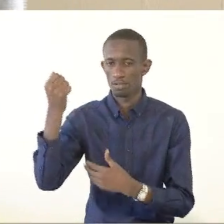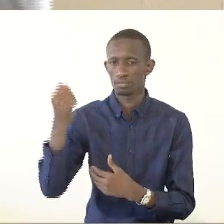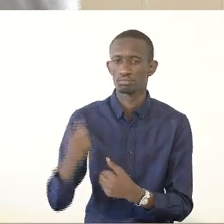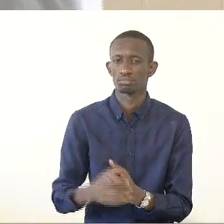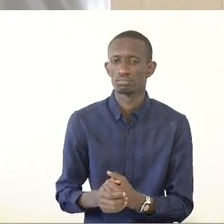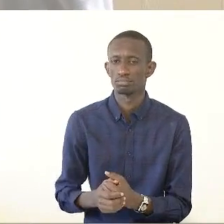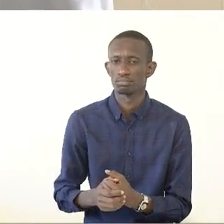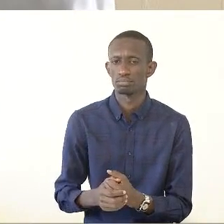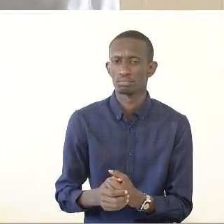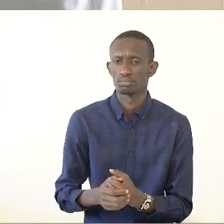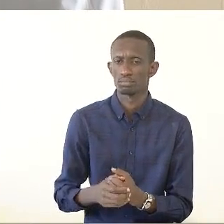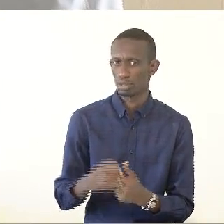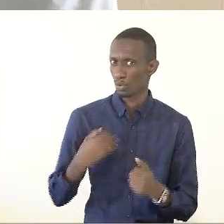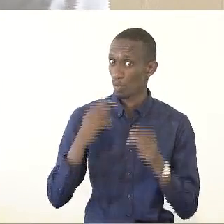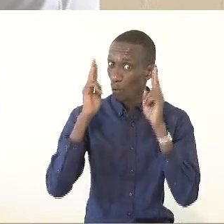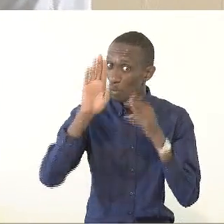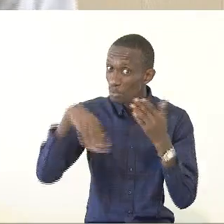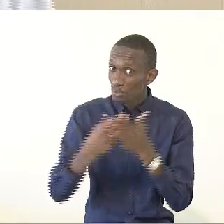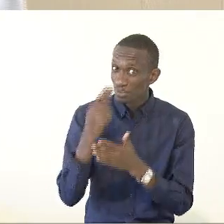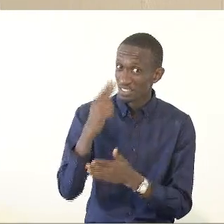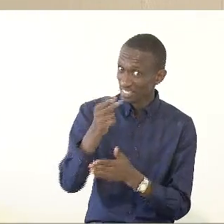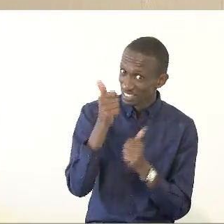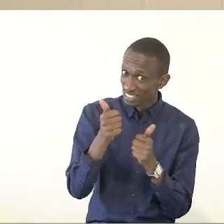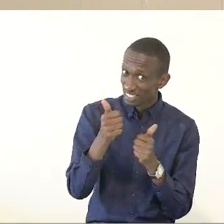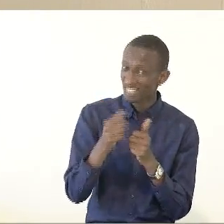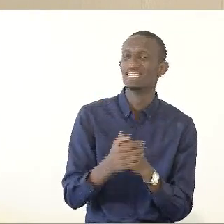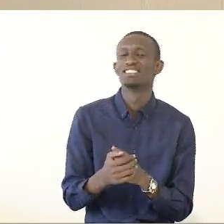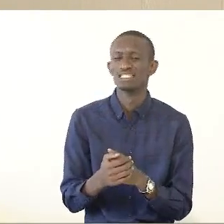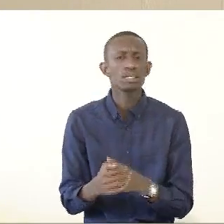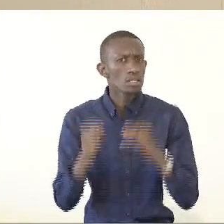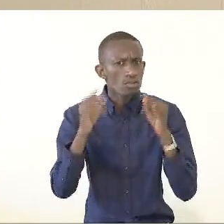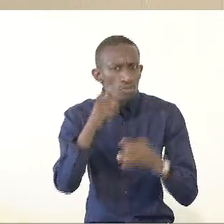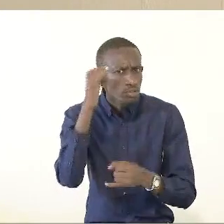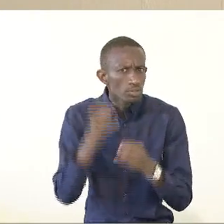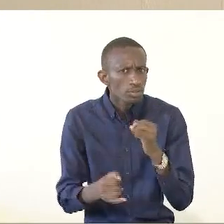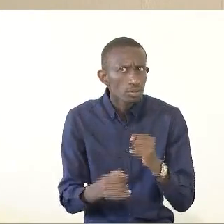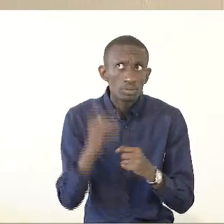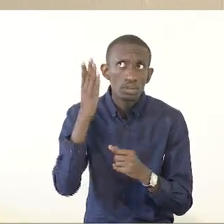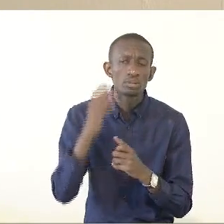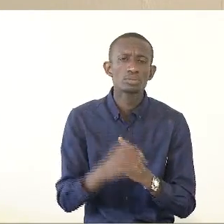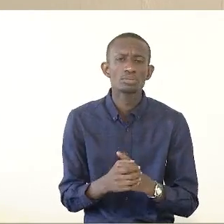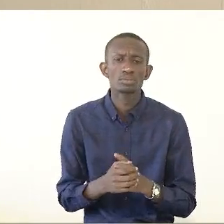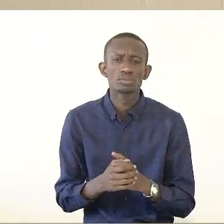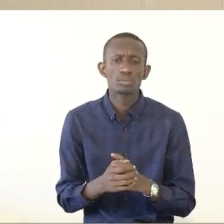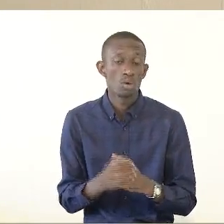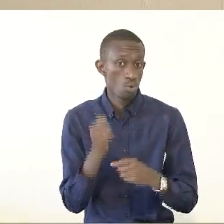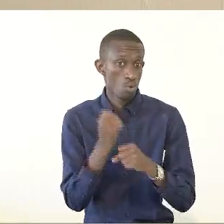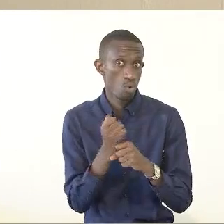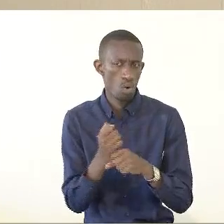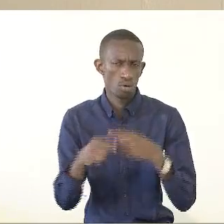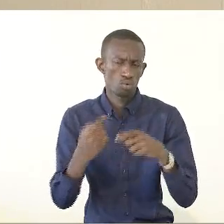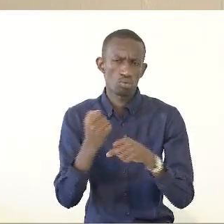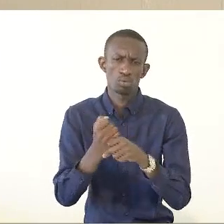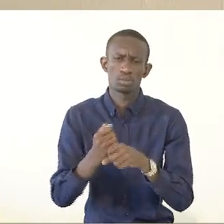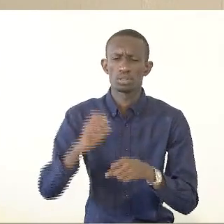I think everyone is seeing this. When you finish that, you go back into your equation. As you have it,